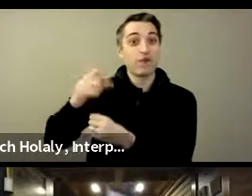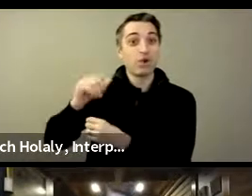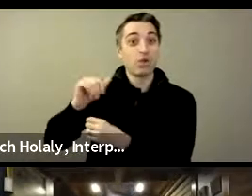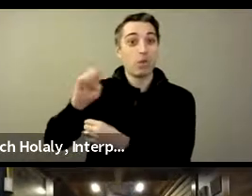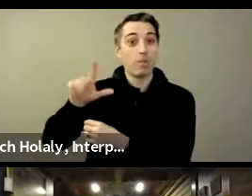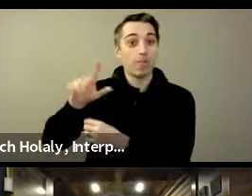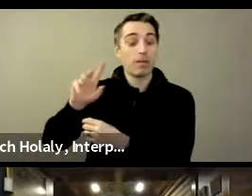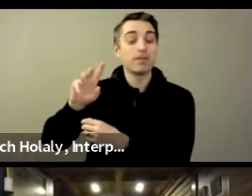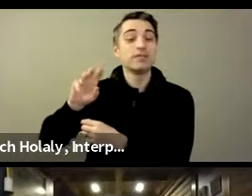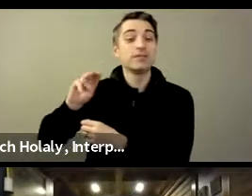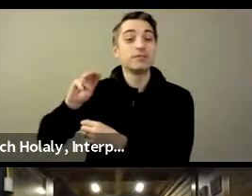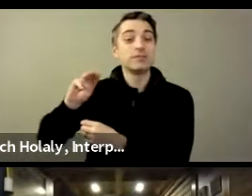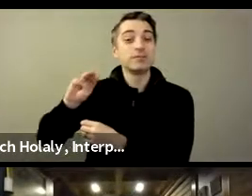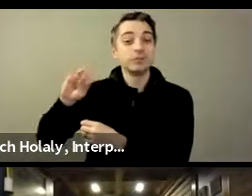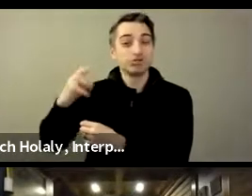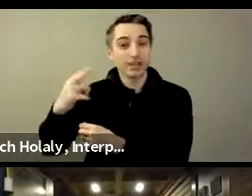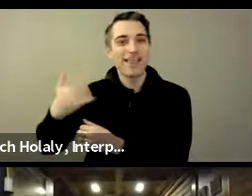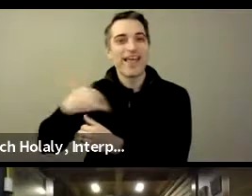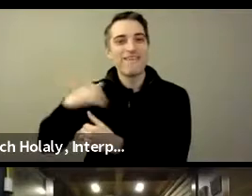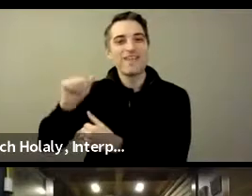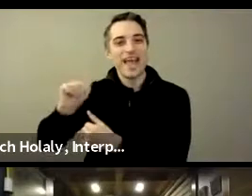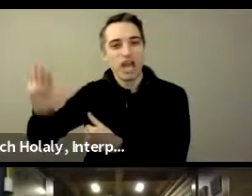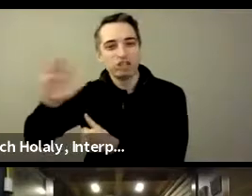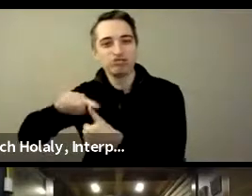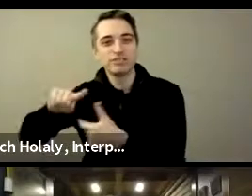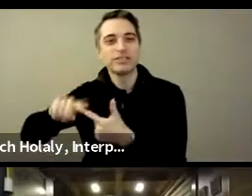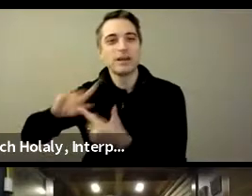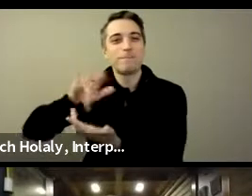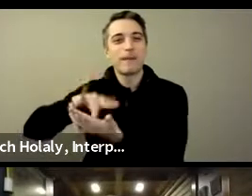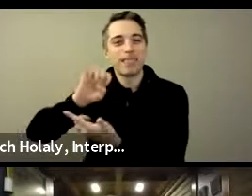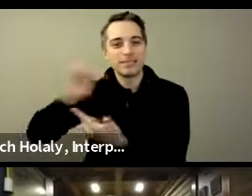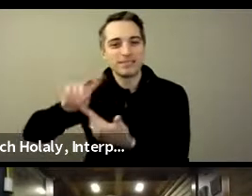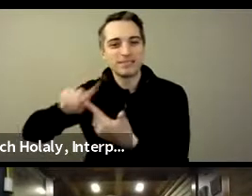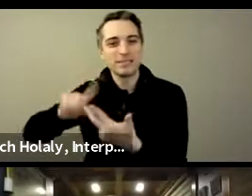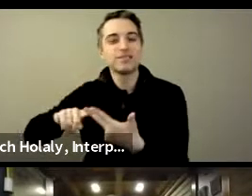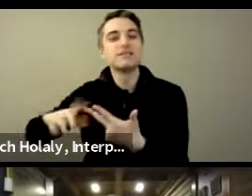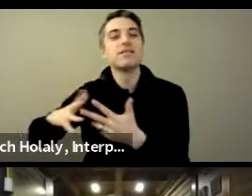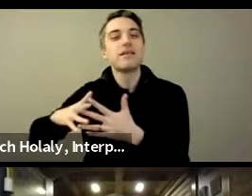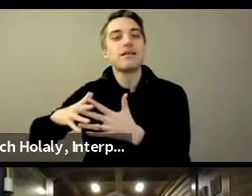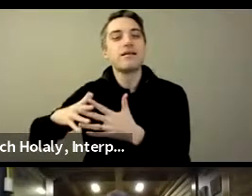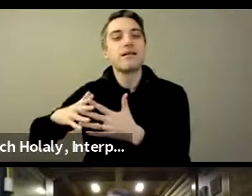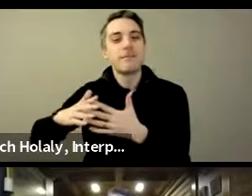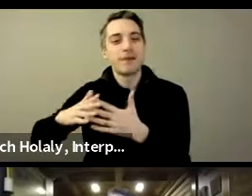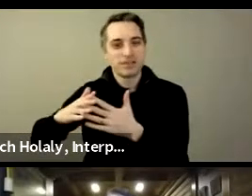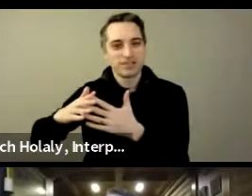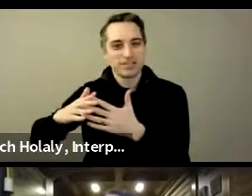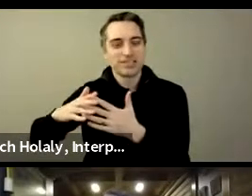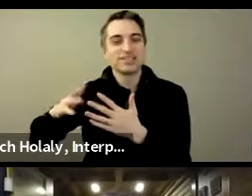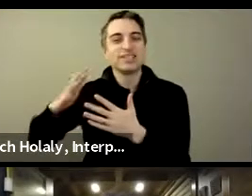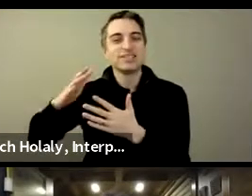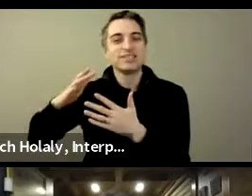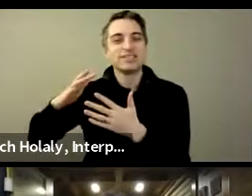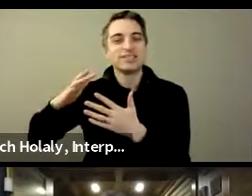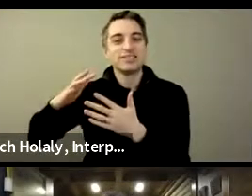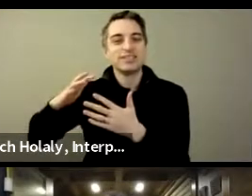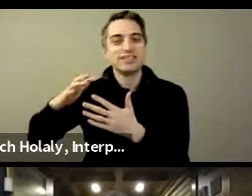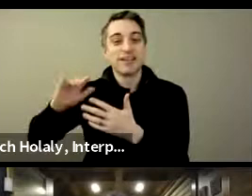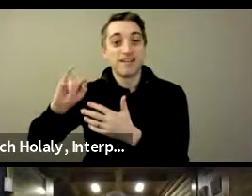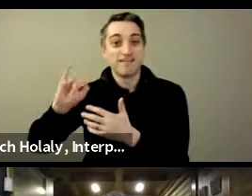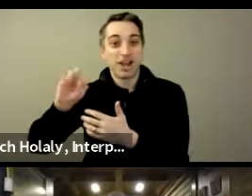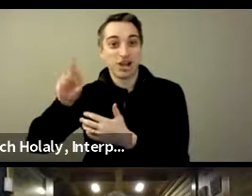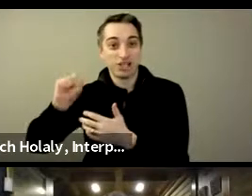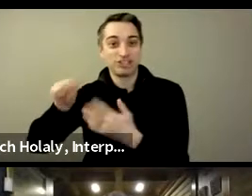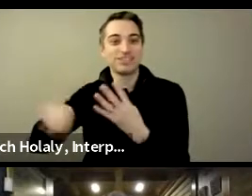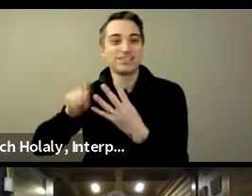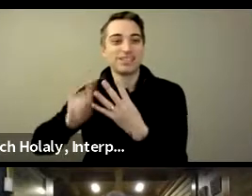Eastern American Affairs, the Asian Pacific American Affairs Commission, and the Hispanic Latino Commission. My division also